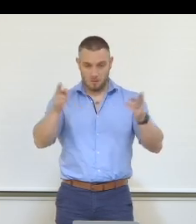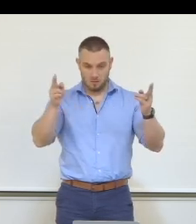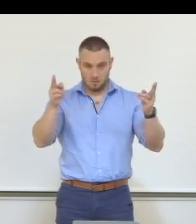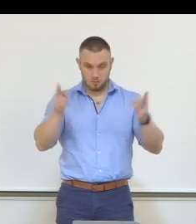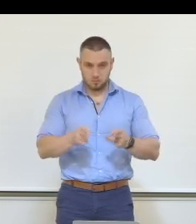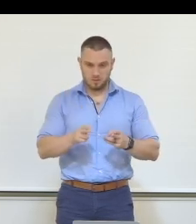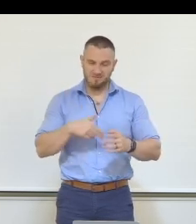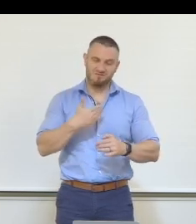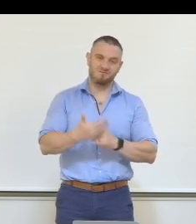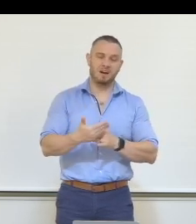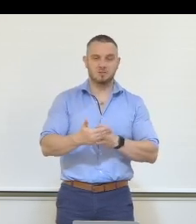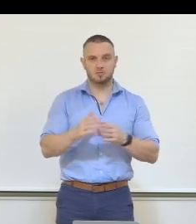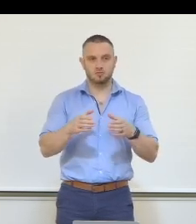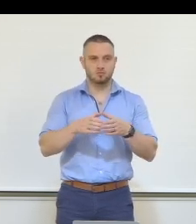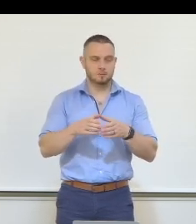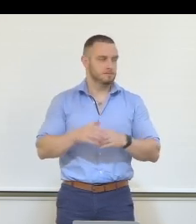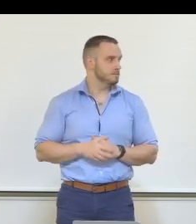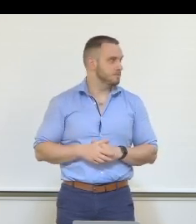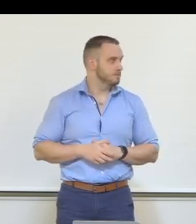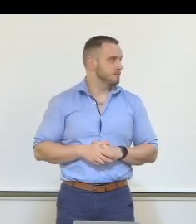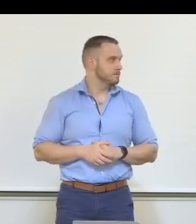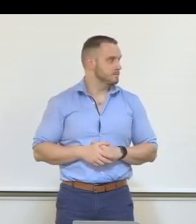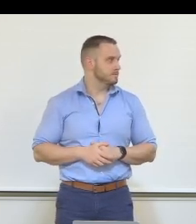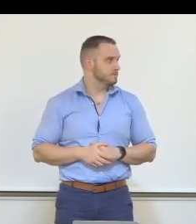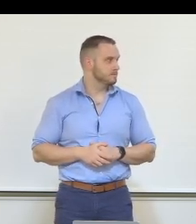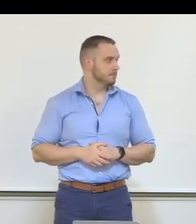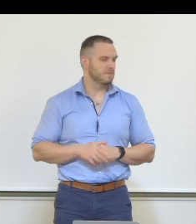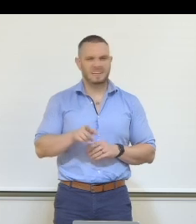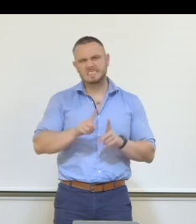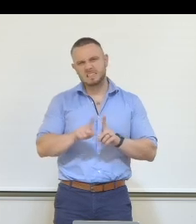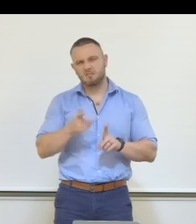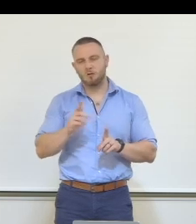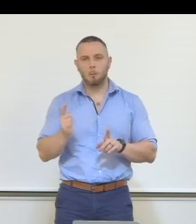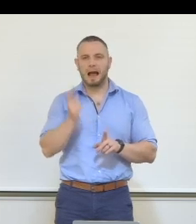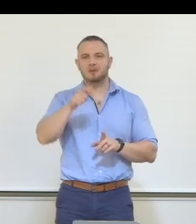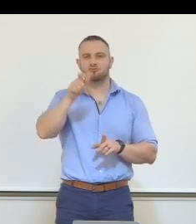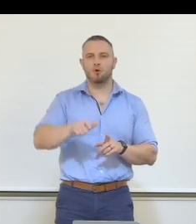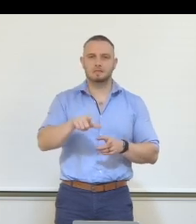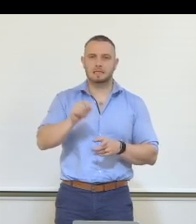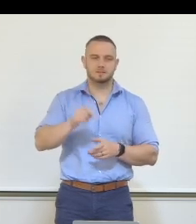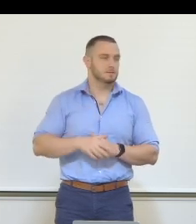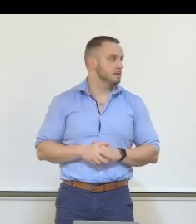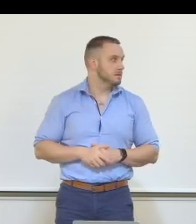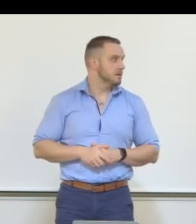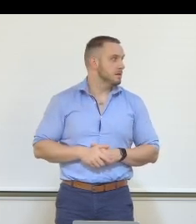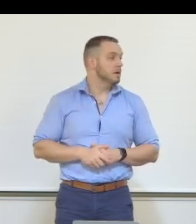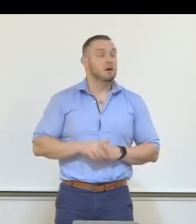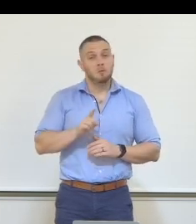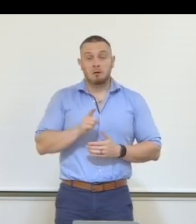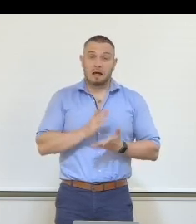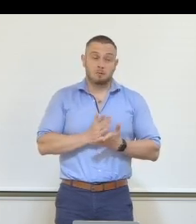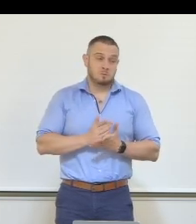crew. And that differs a little bit from an astronaut selection. But, I mean, it proved to be